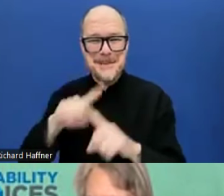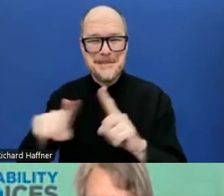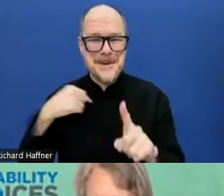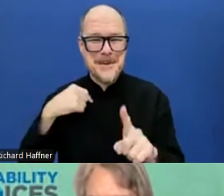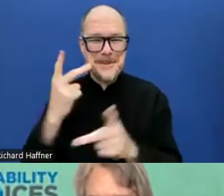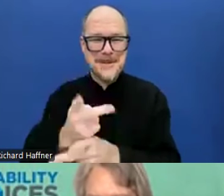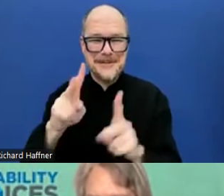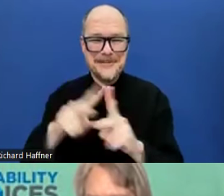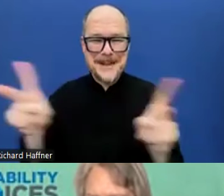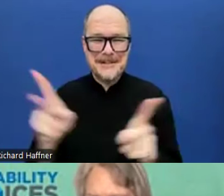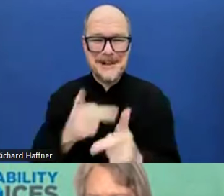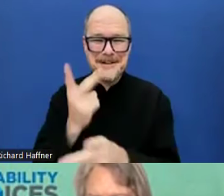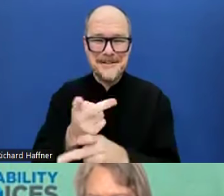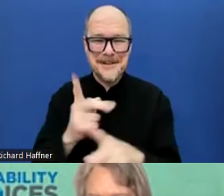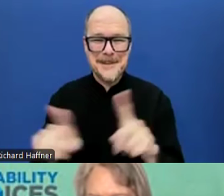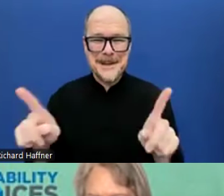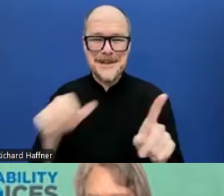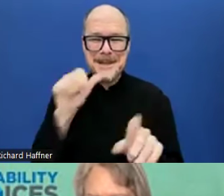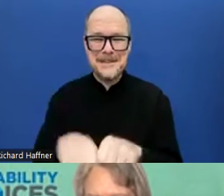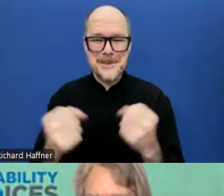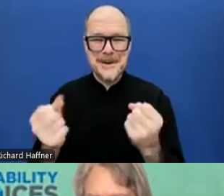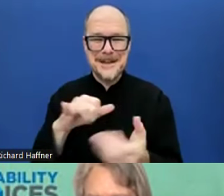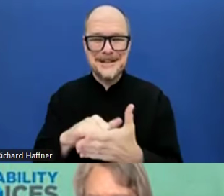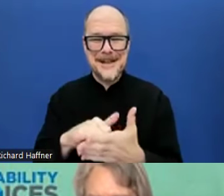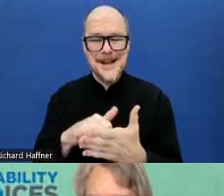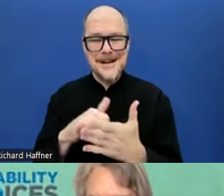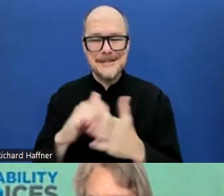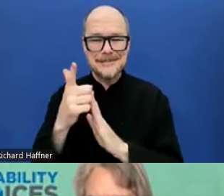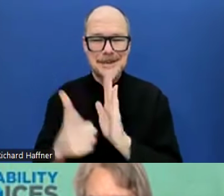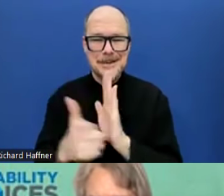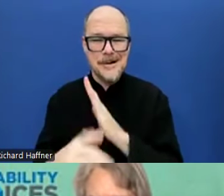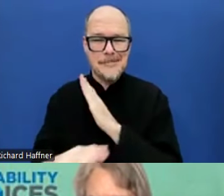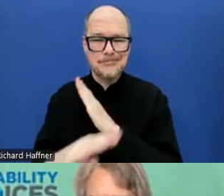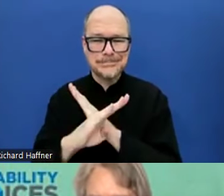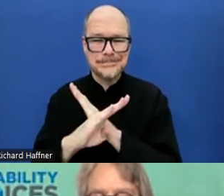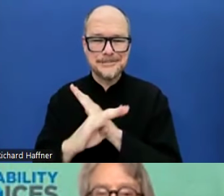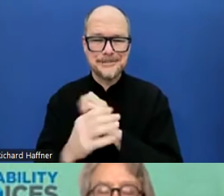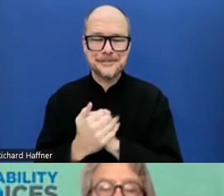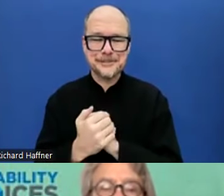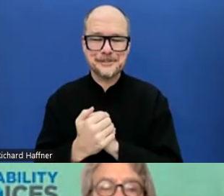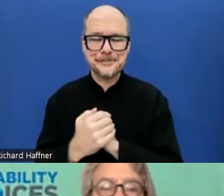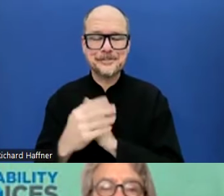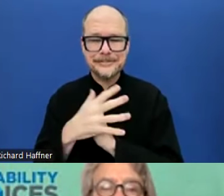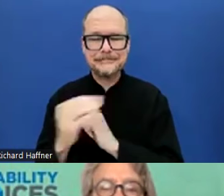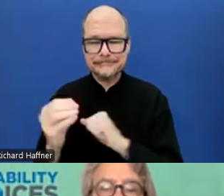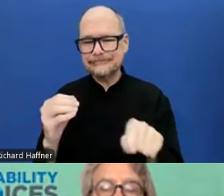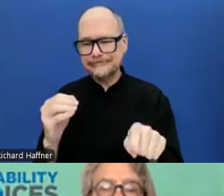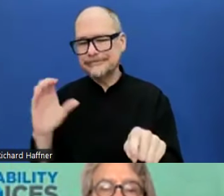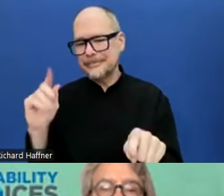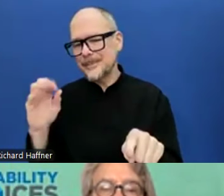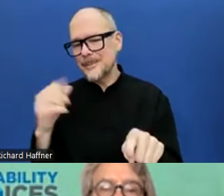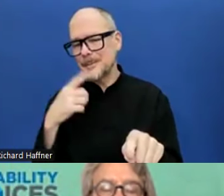about not breaching that sort of that firewall. Yeah, and Otto's saying, yeah, exactly what Talene said. Thank you.